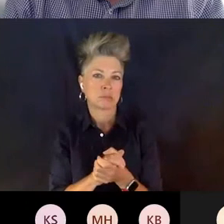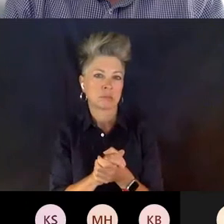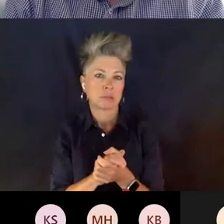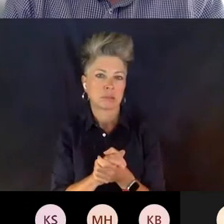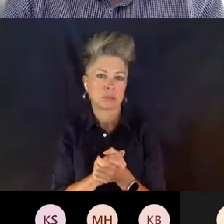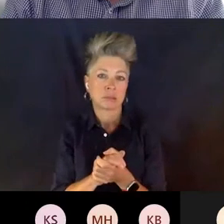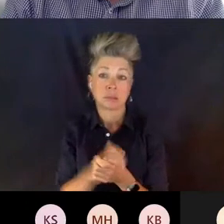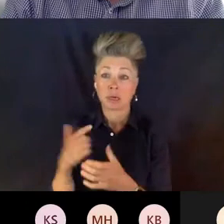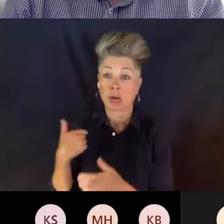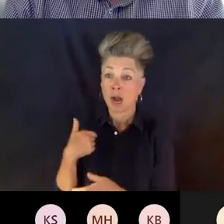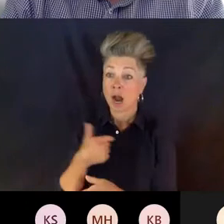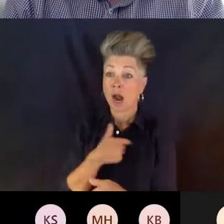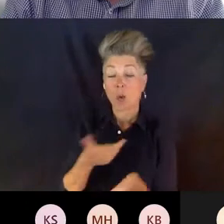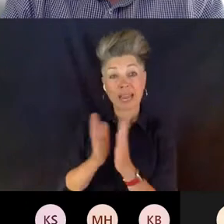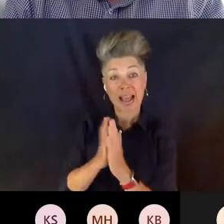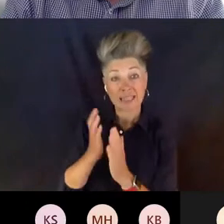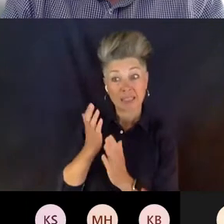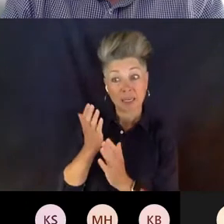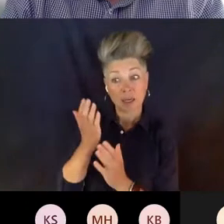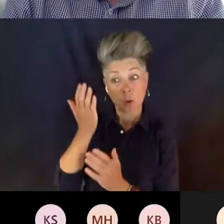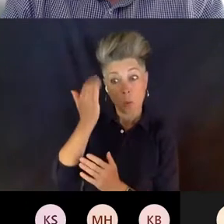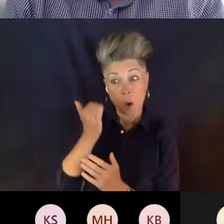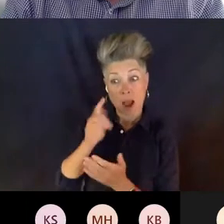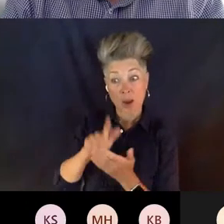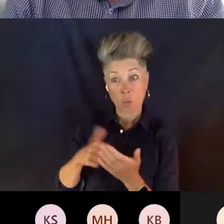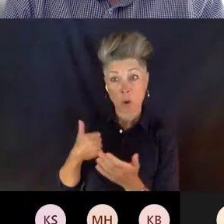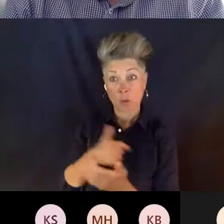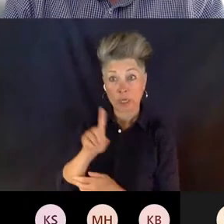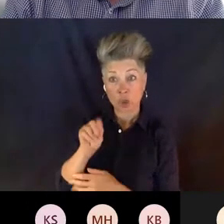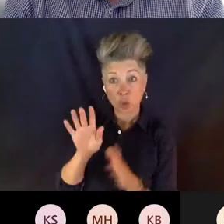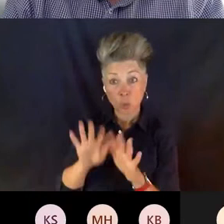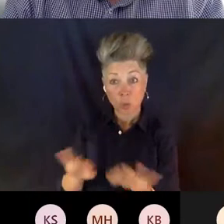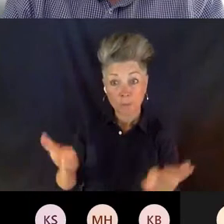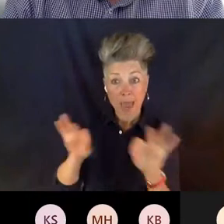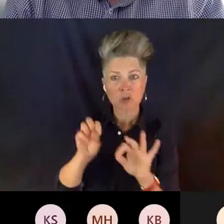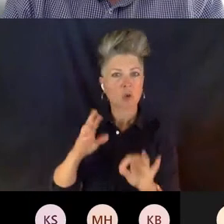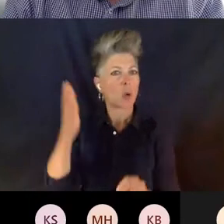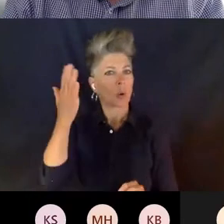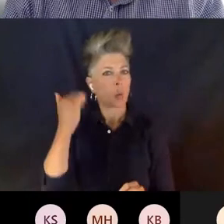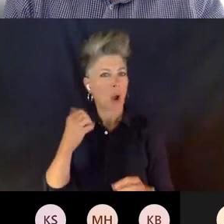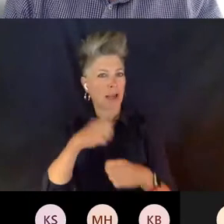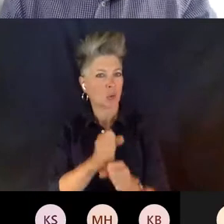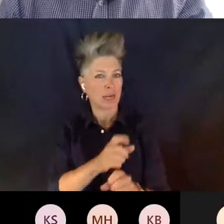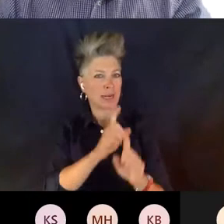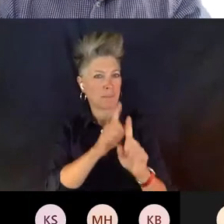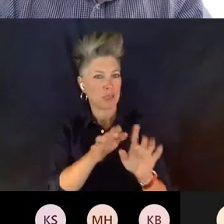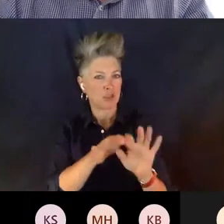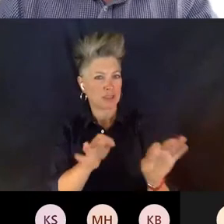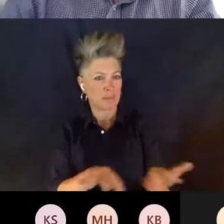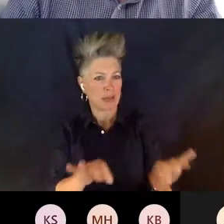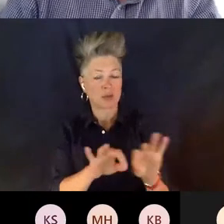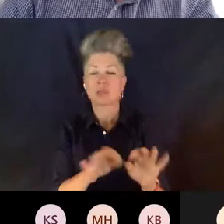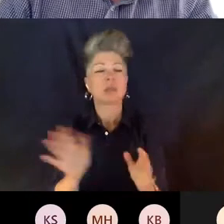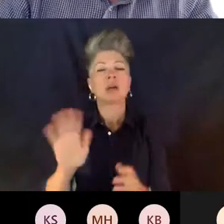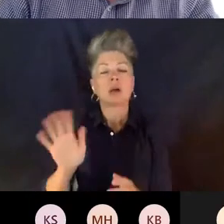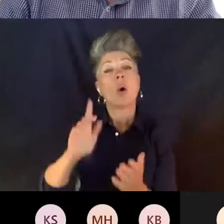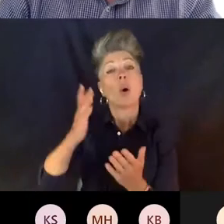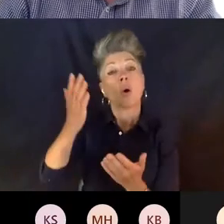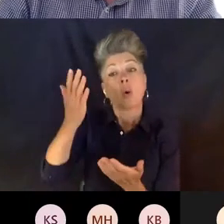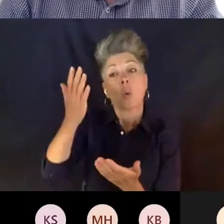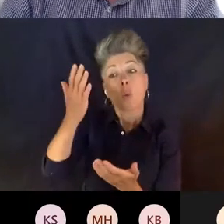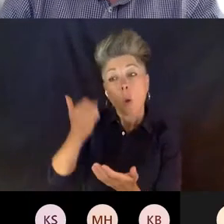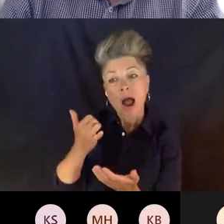Are we asking why what we do matters or why creating a mission statement matters? why what we do matters. Thank